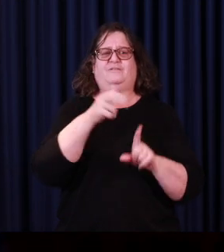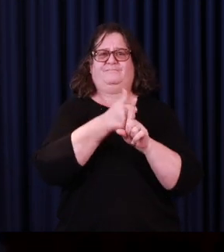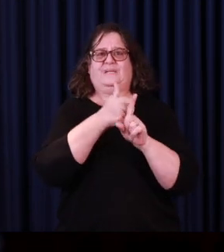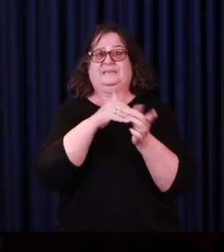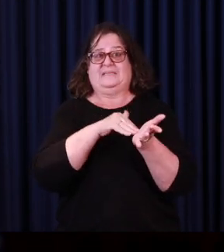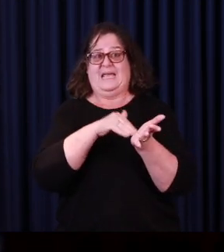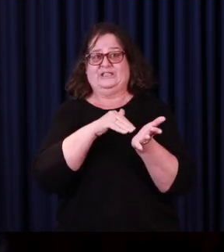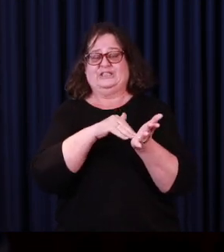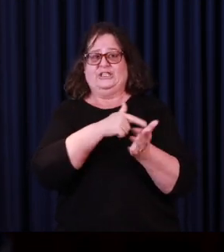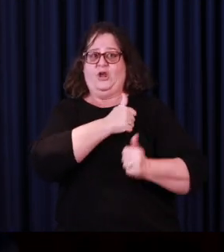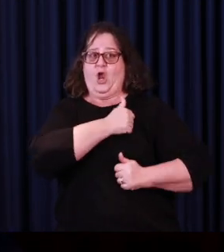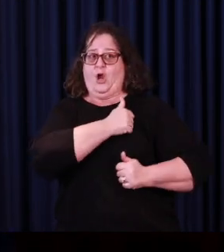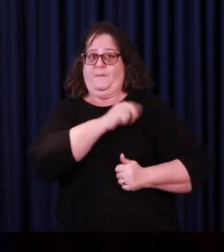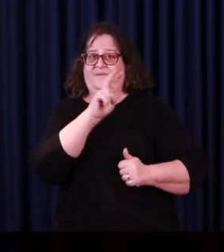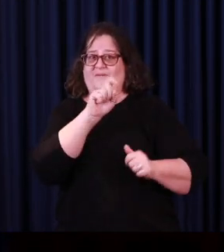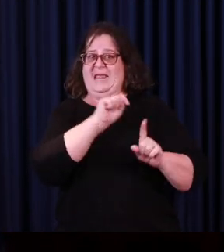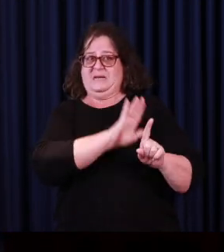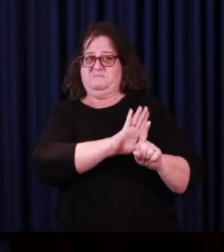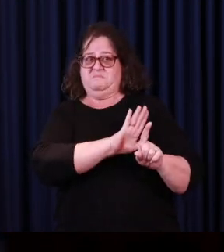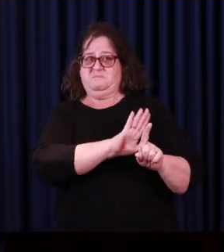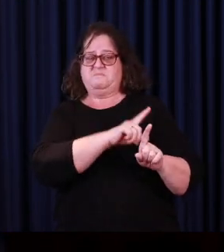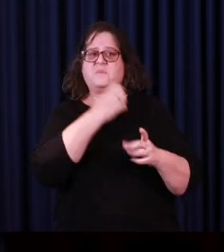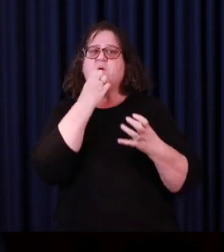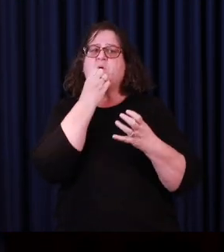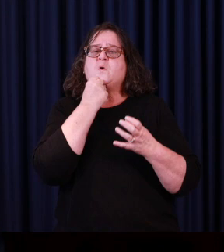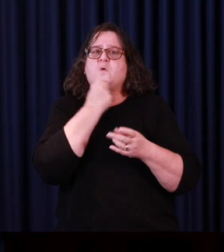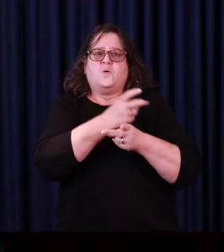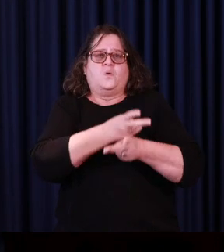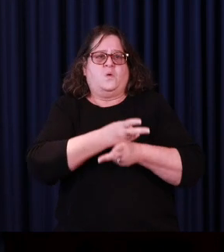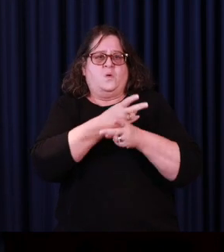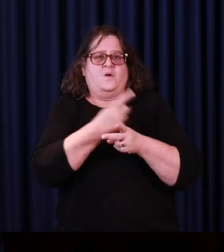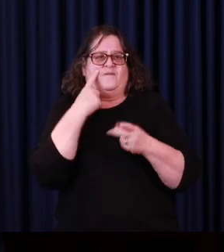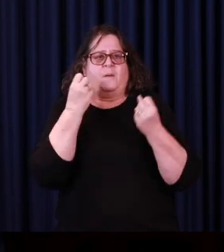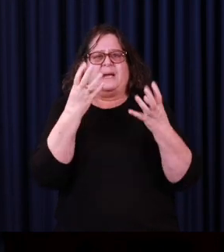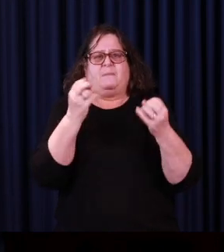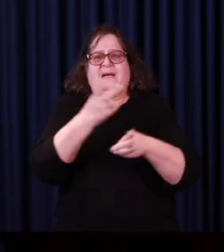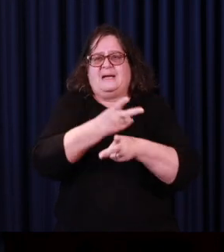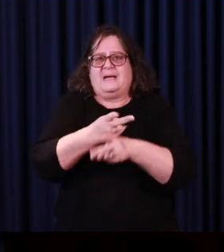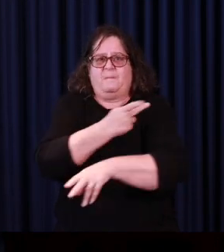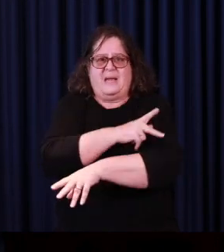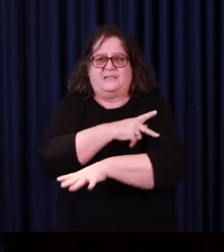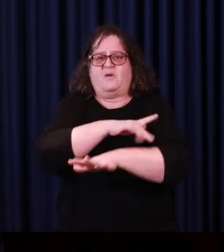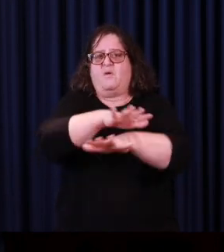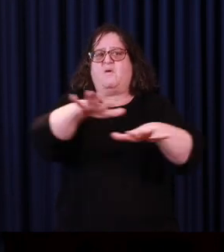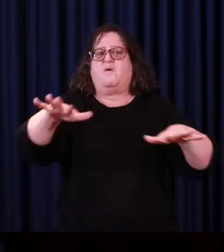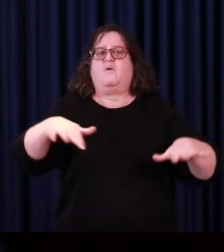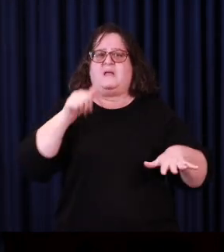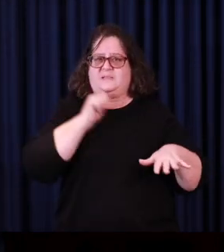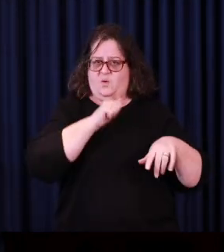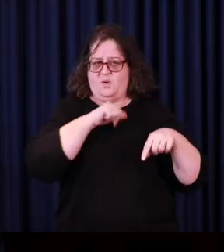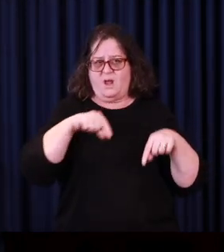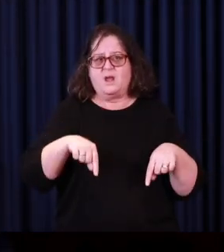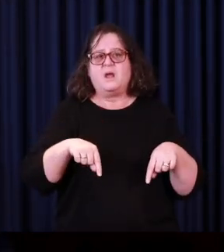has cared for patients in the medically underserved parts of Arizona. Like so many other doctors, he